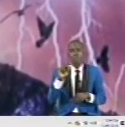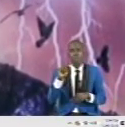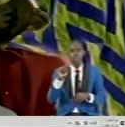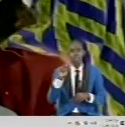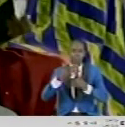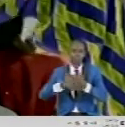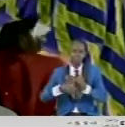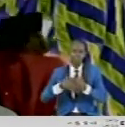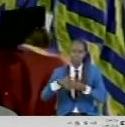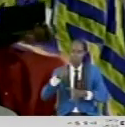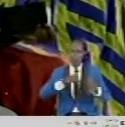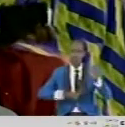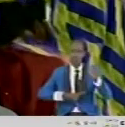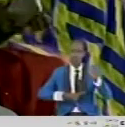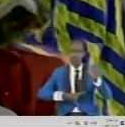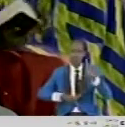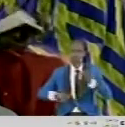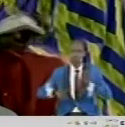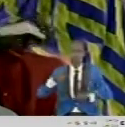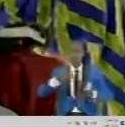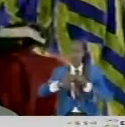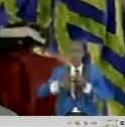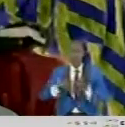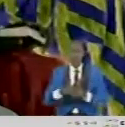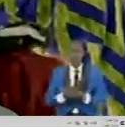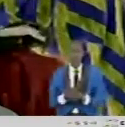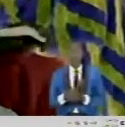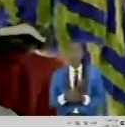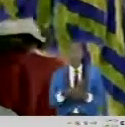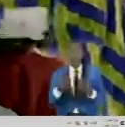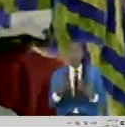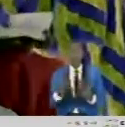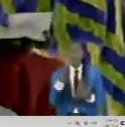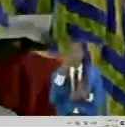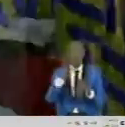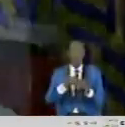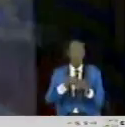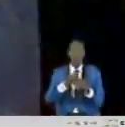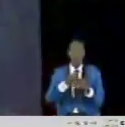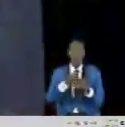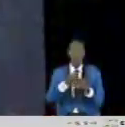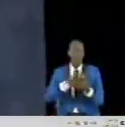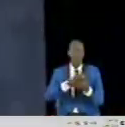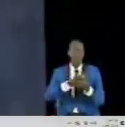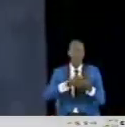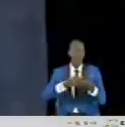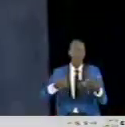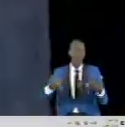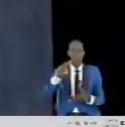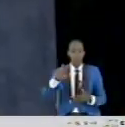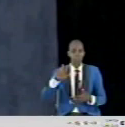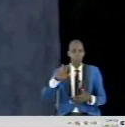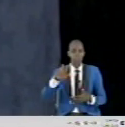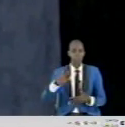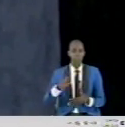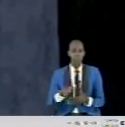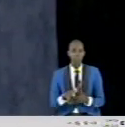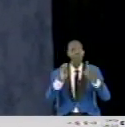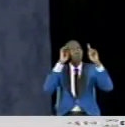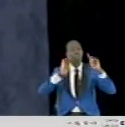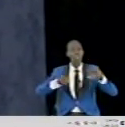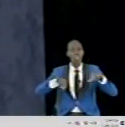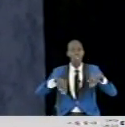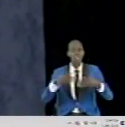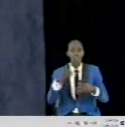Mana now look at verse 35 but he gave them first day